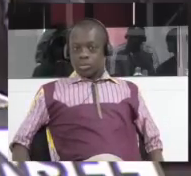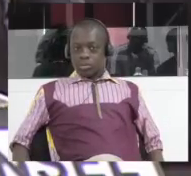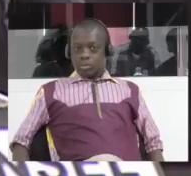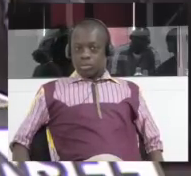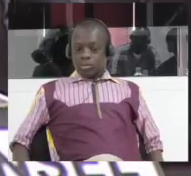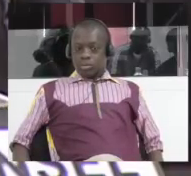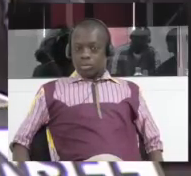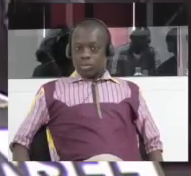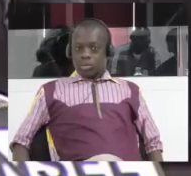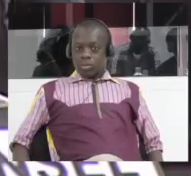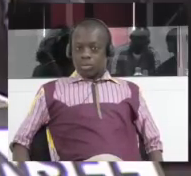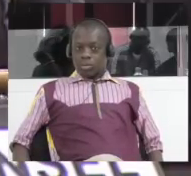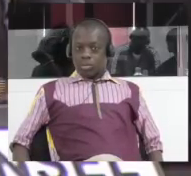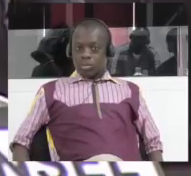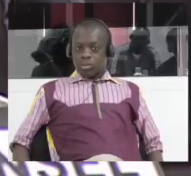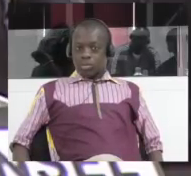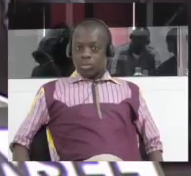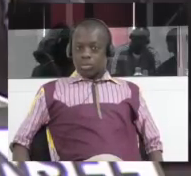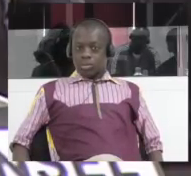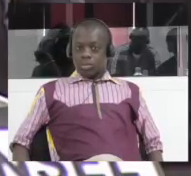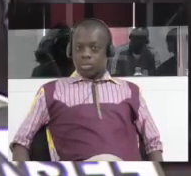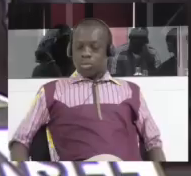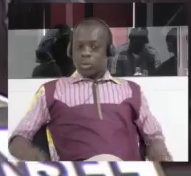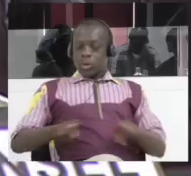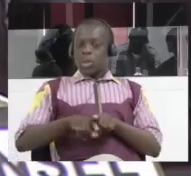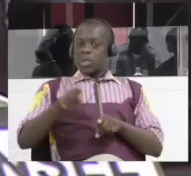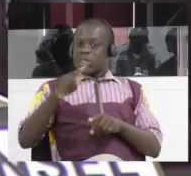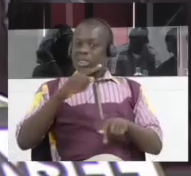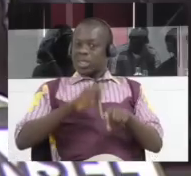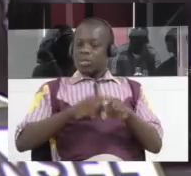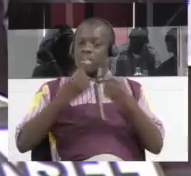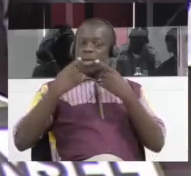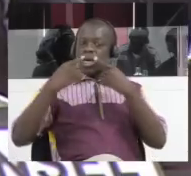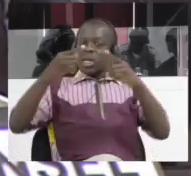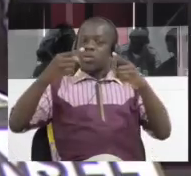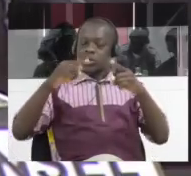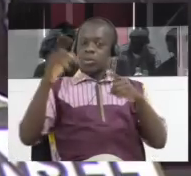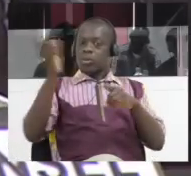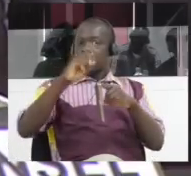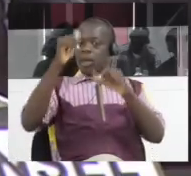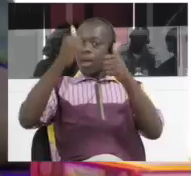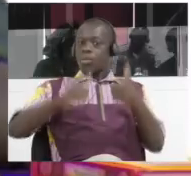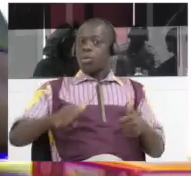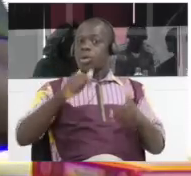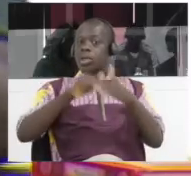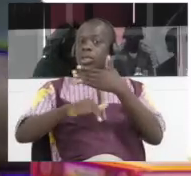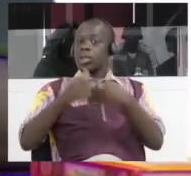At this stage, was there any announcement as to what had happened to the country?